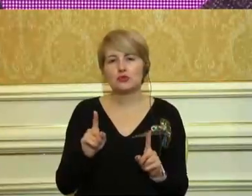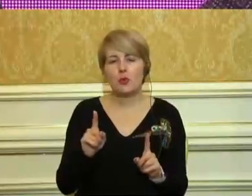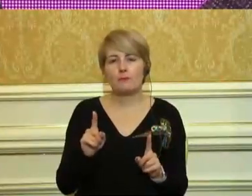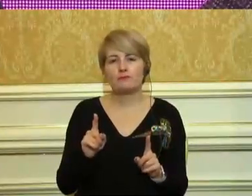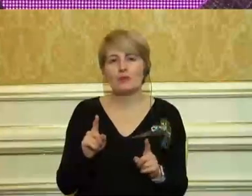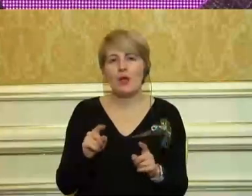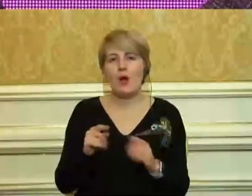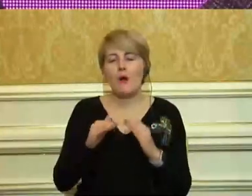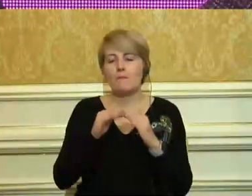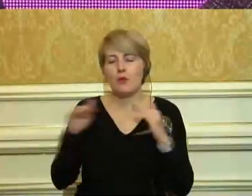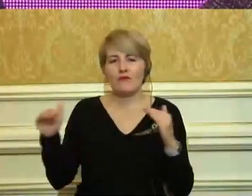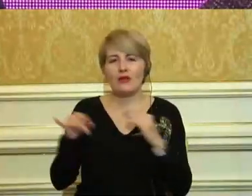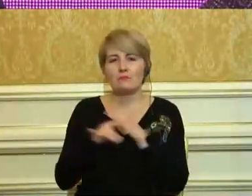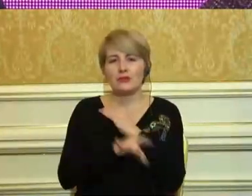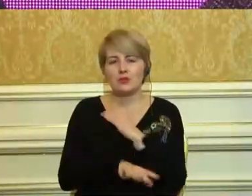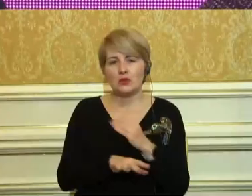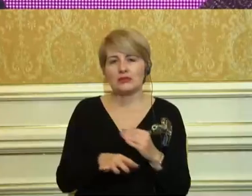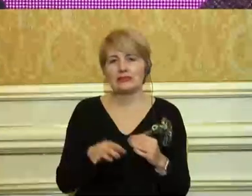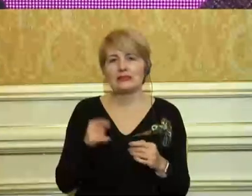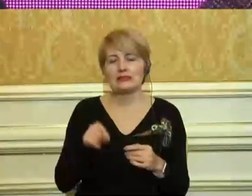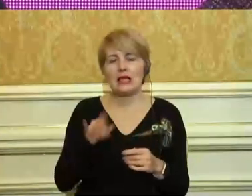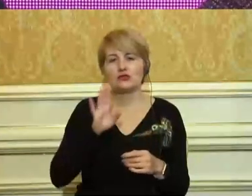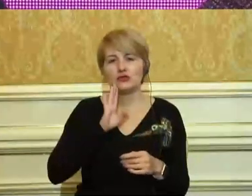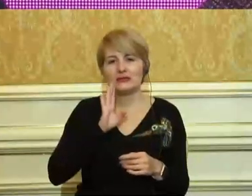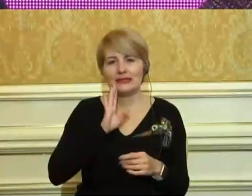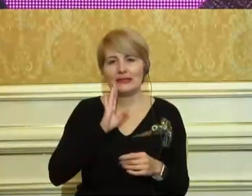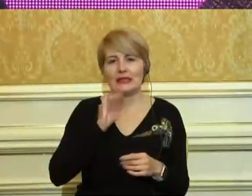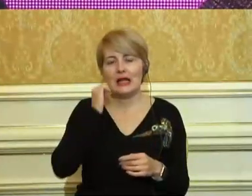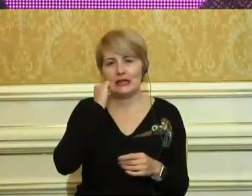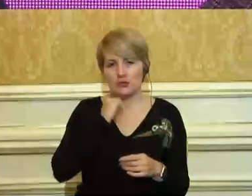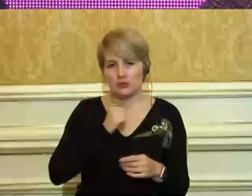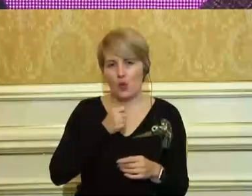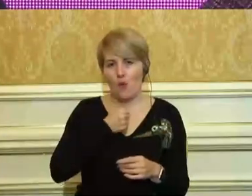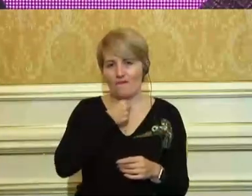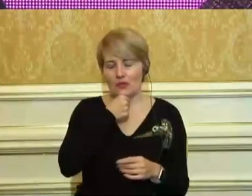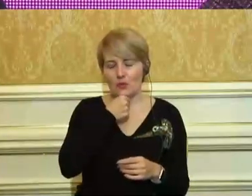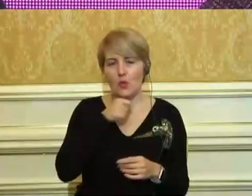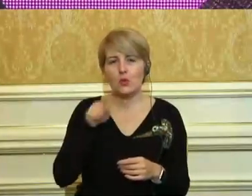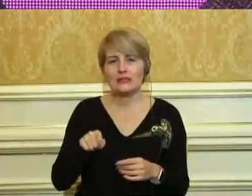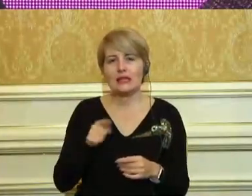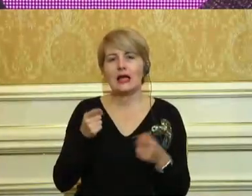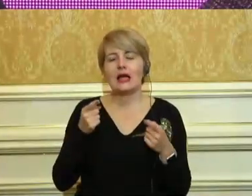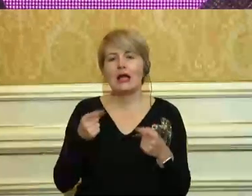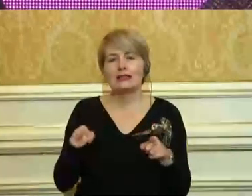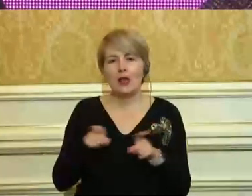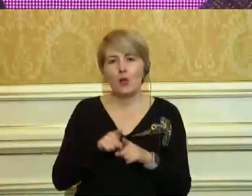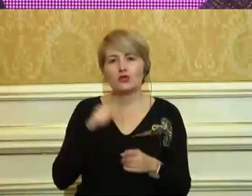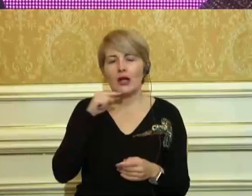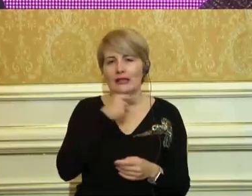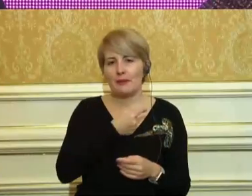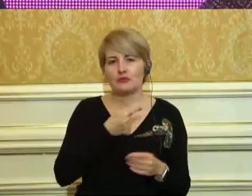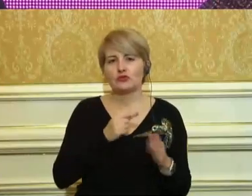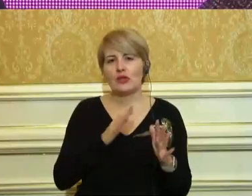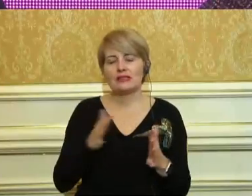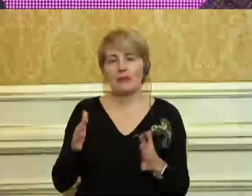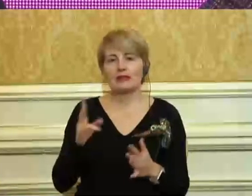has to support the family. So when then about poverty, and then those who are in that poverty, the